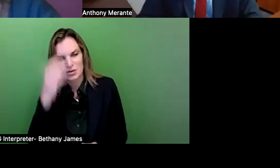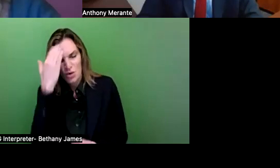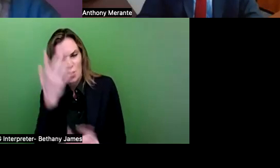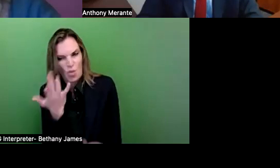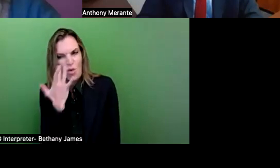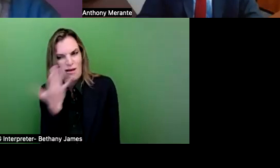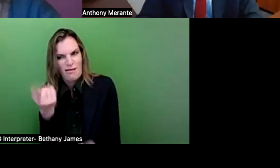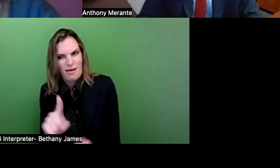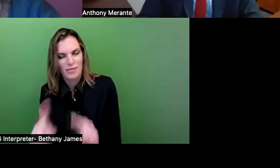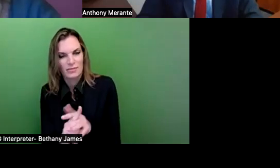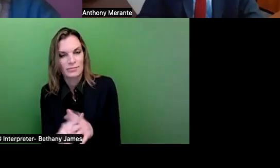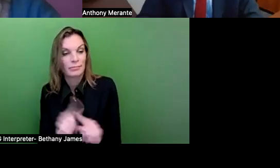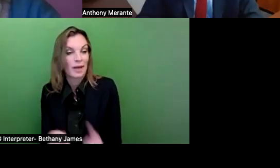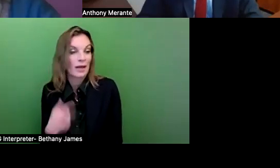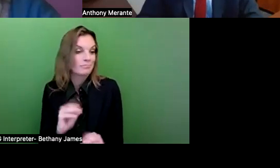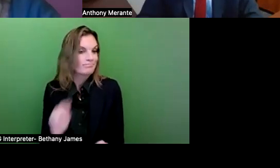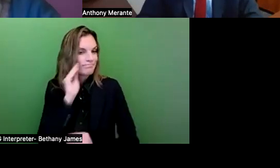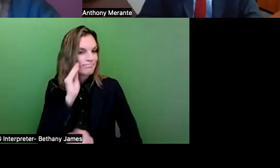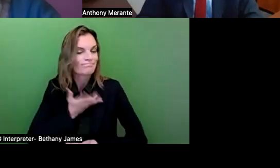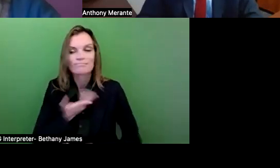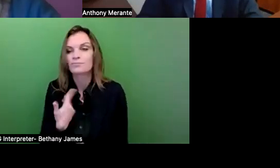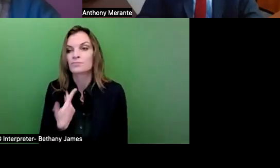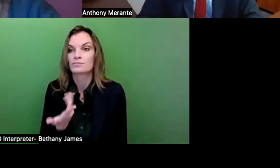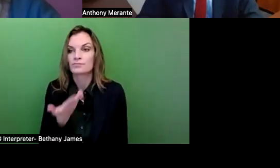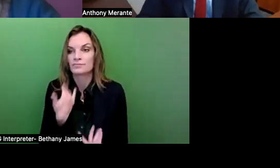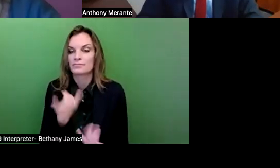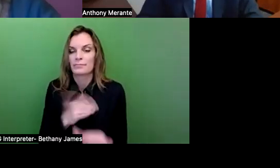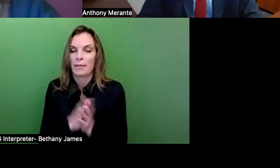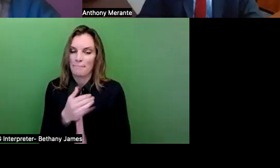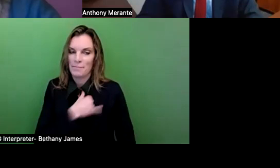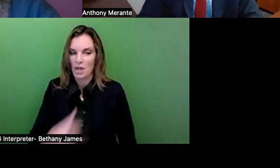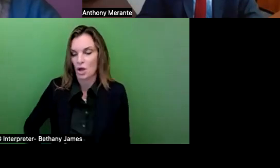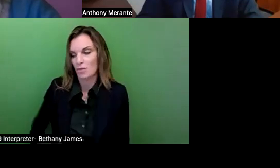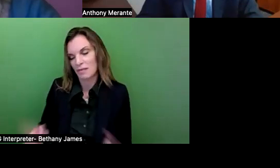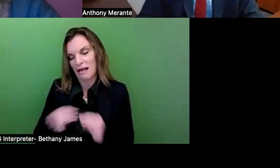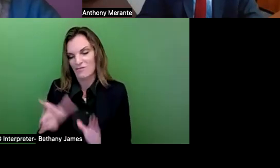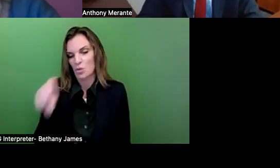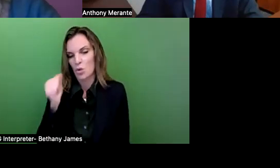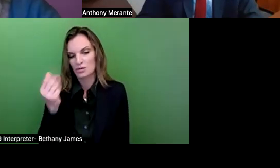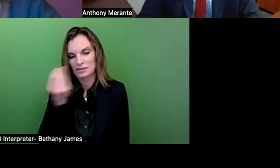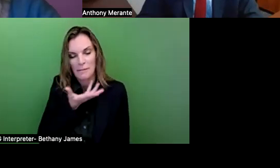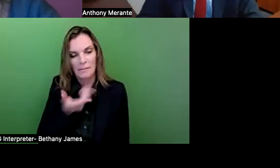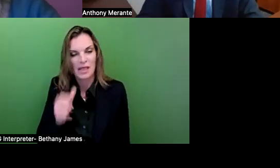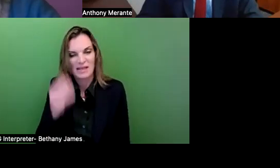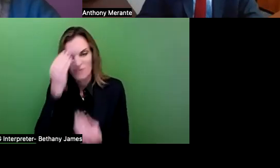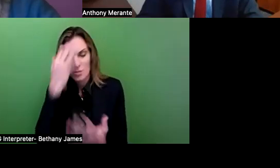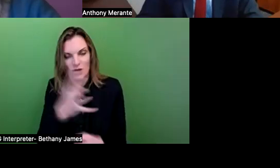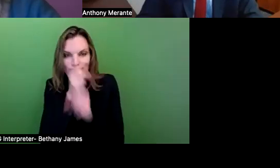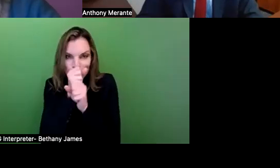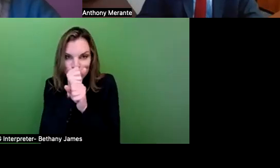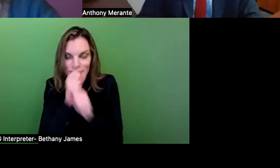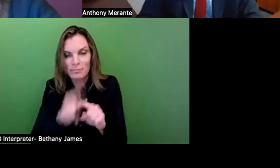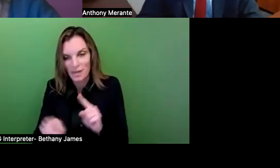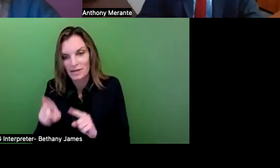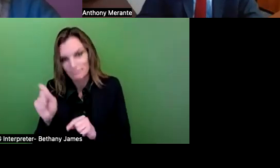happened. I won't get those answers right now. Obviously, because I'm running for mayor. Obviously, because they don't want that information to come out. But yes, I